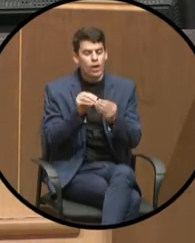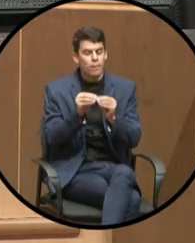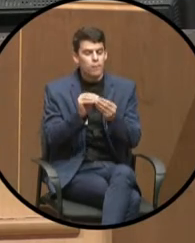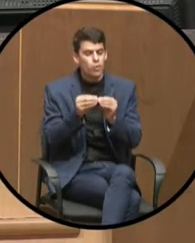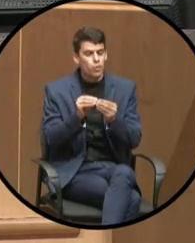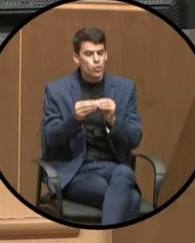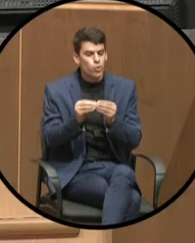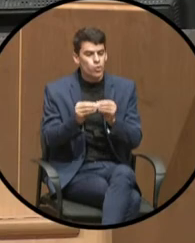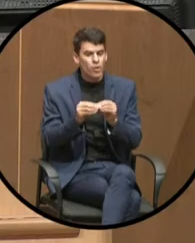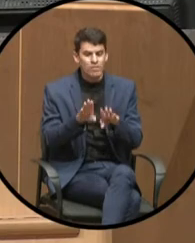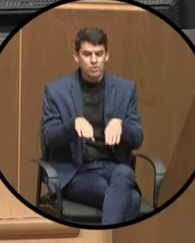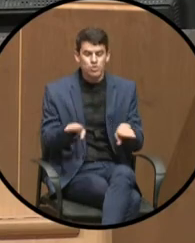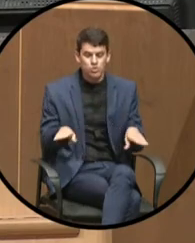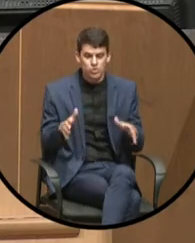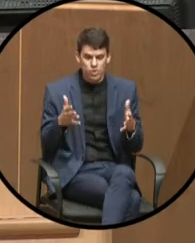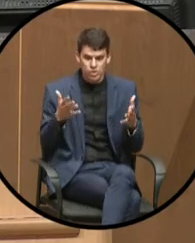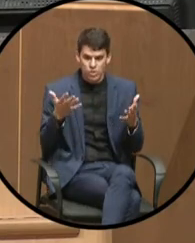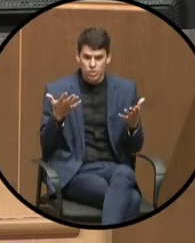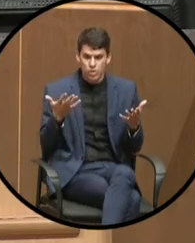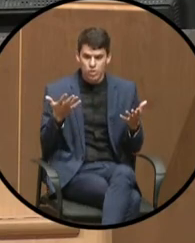children that have been